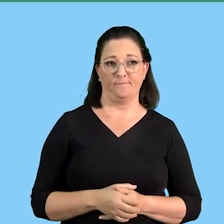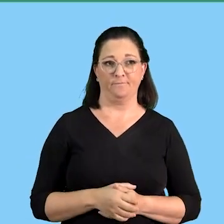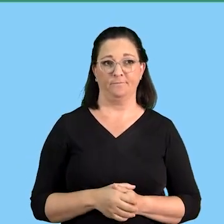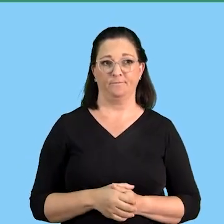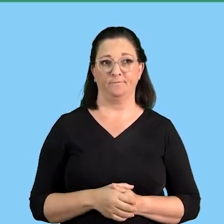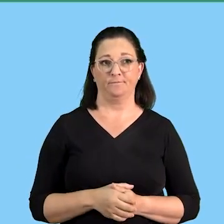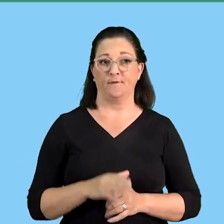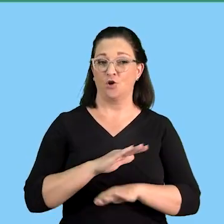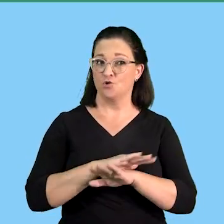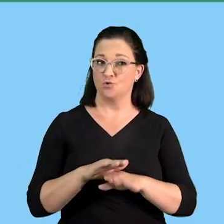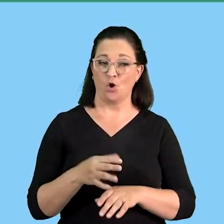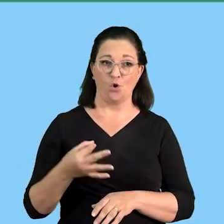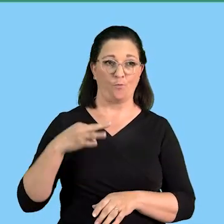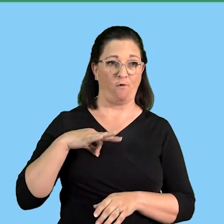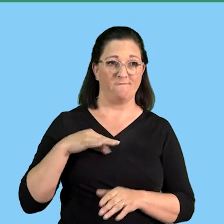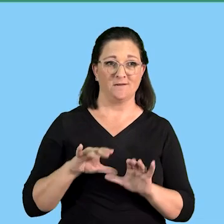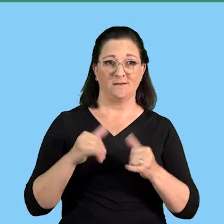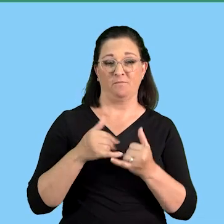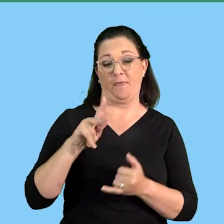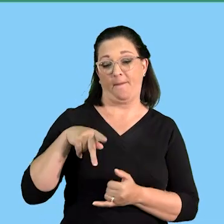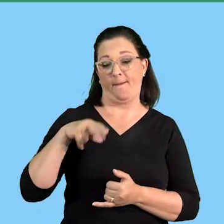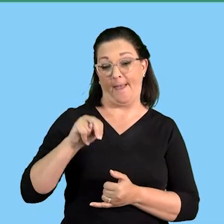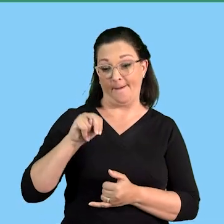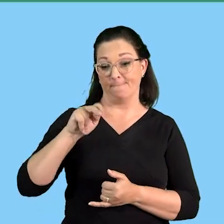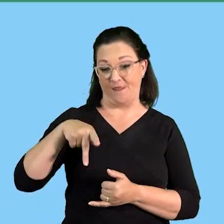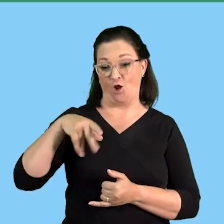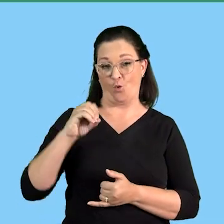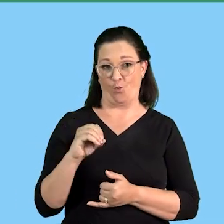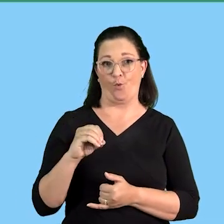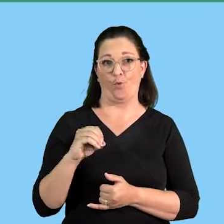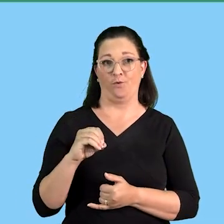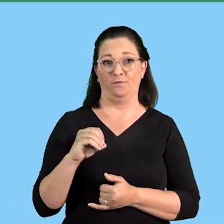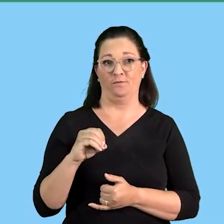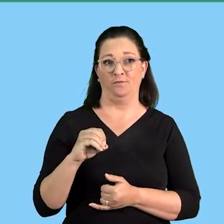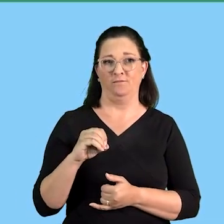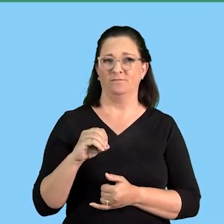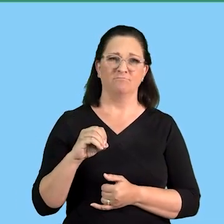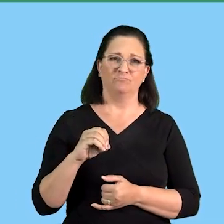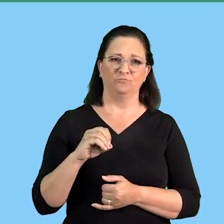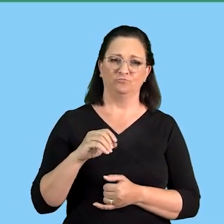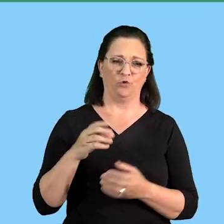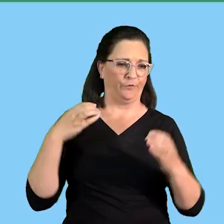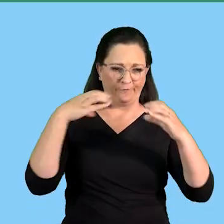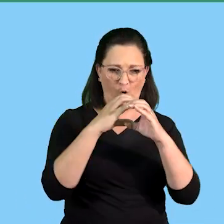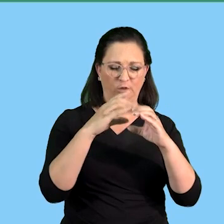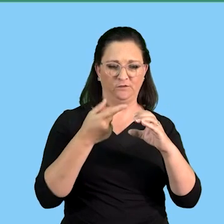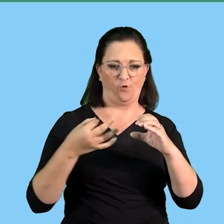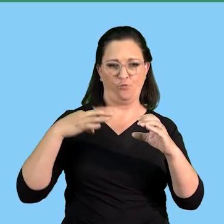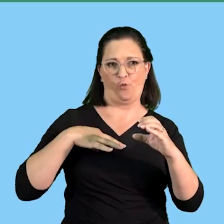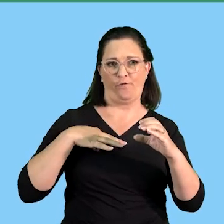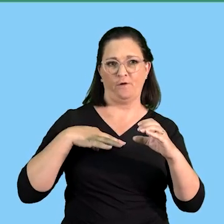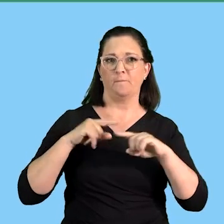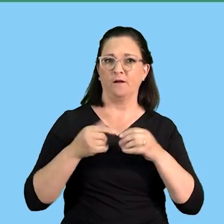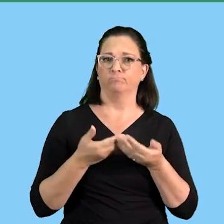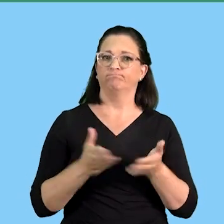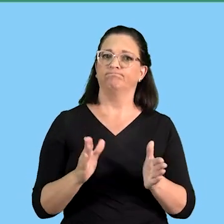A non-profit company or an NPO is not formed with intent to make profit, but established for